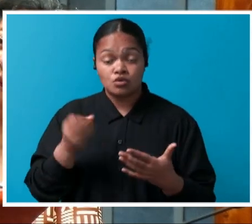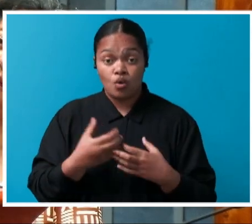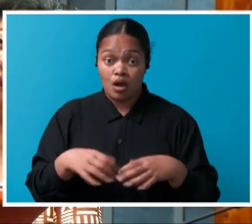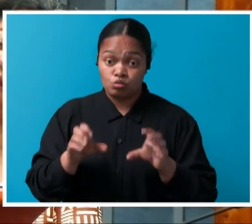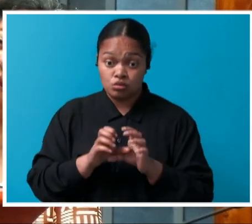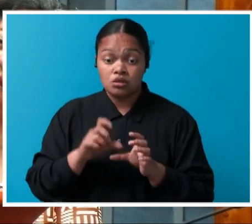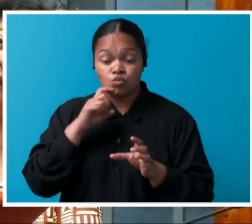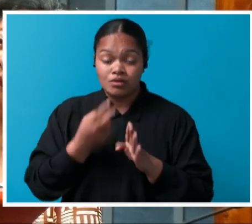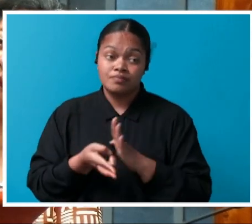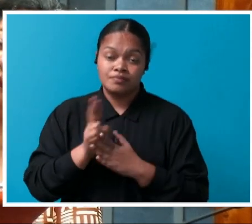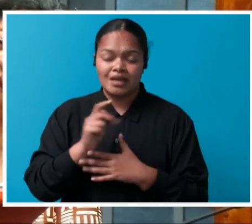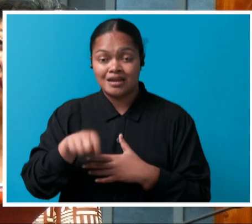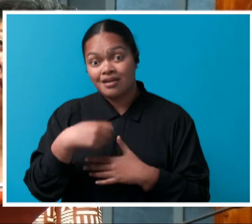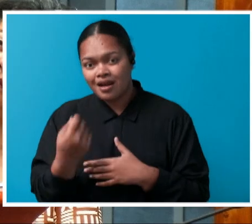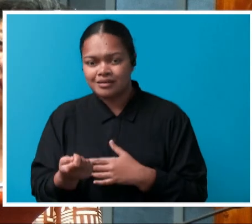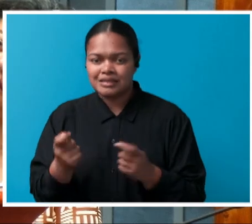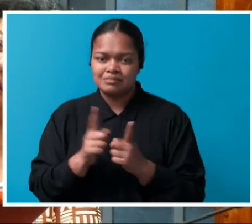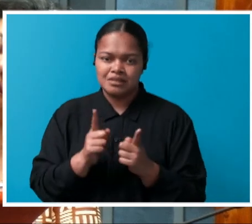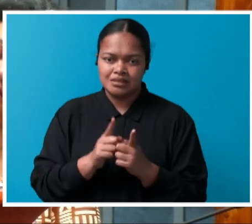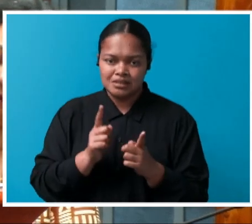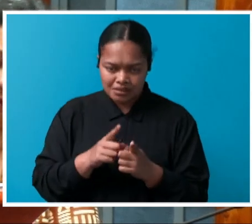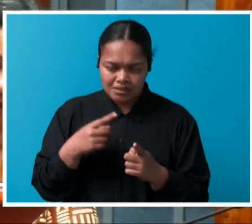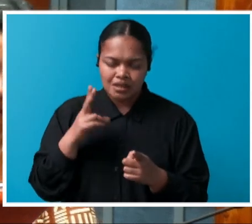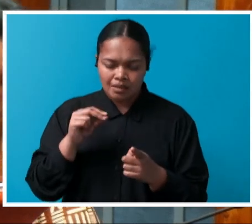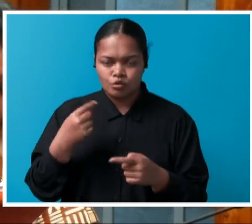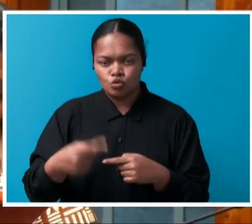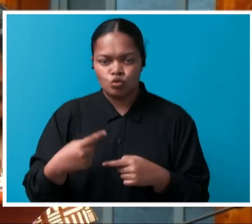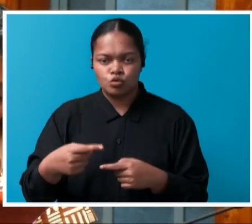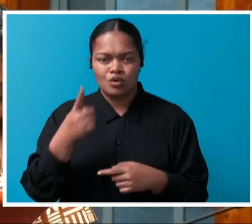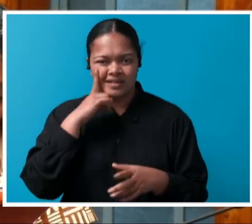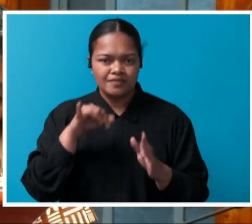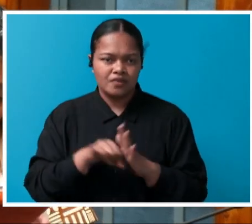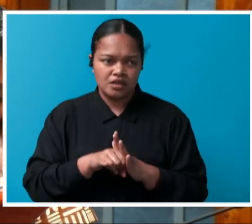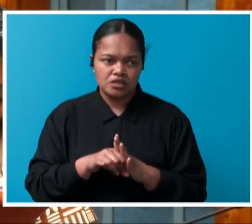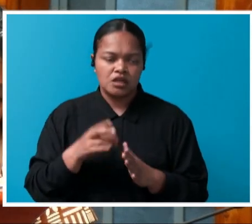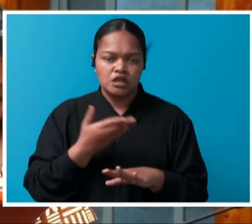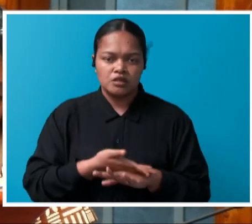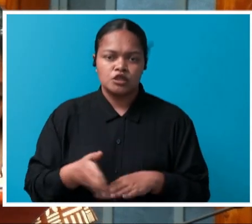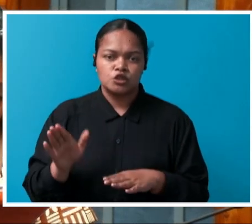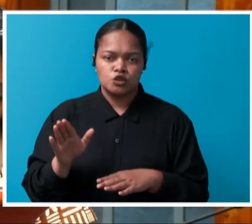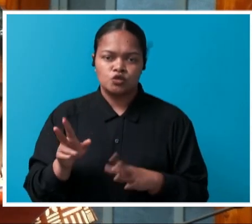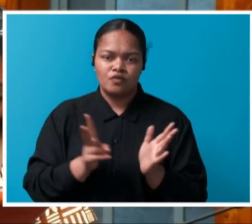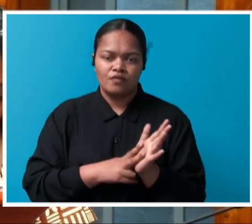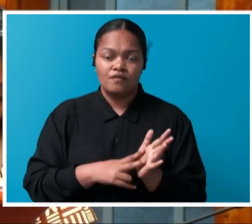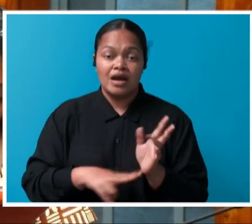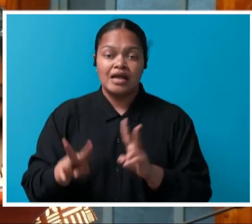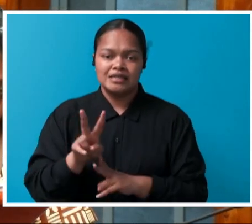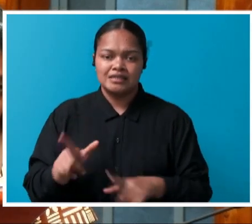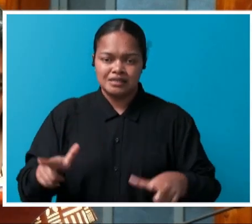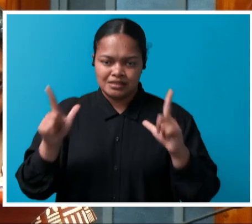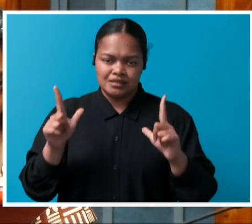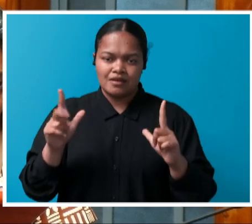this issue in the next Council meeting to be able to proceed with the identification of the new VC for USP.